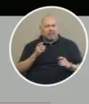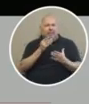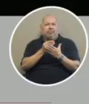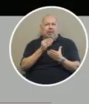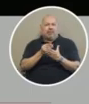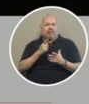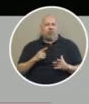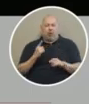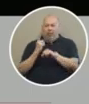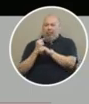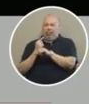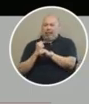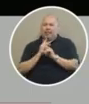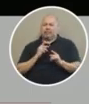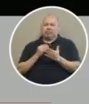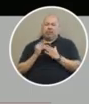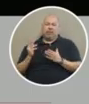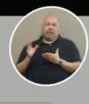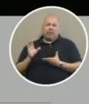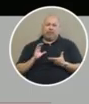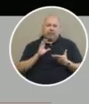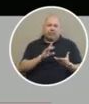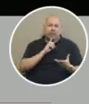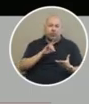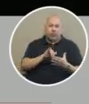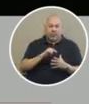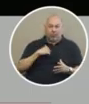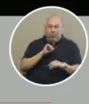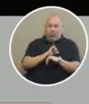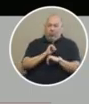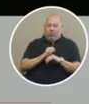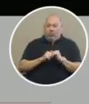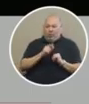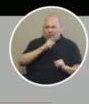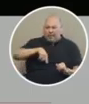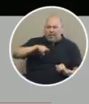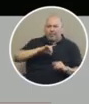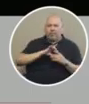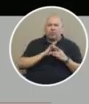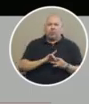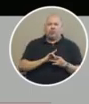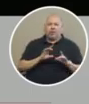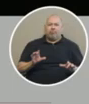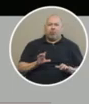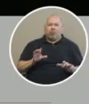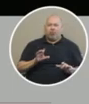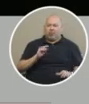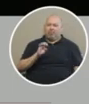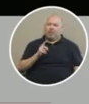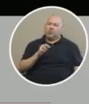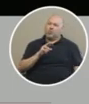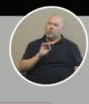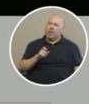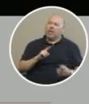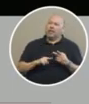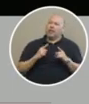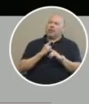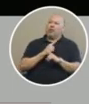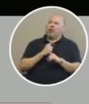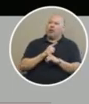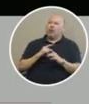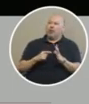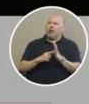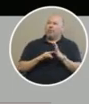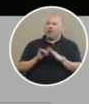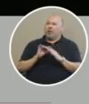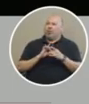budgets for last year's allocation, to make sure that we're working with them in terms of performance metrics and the regulatory requirements